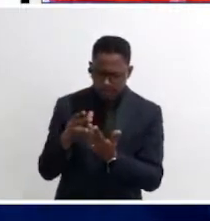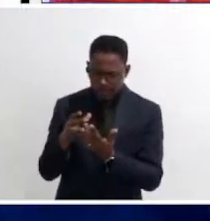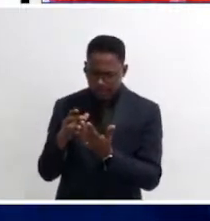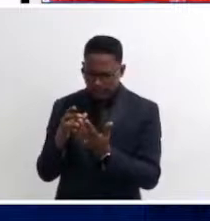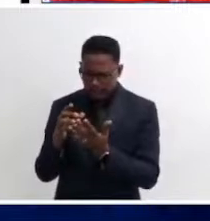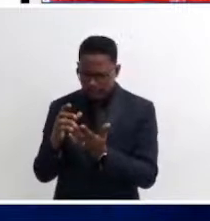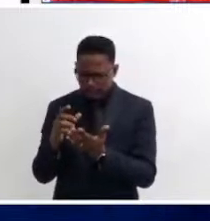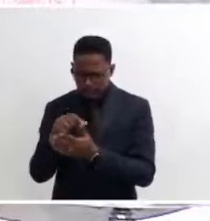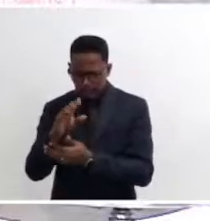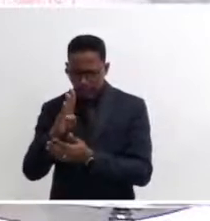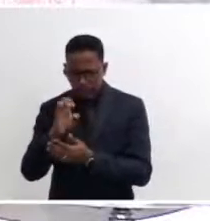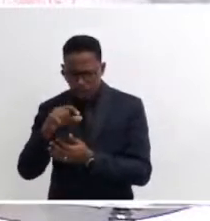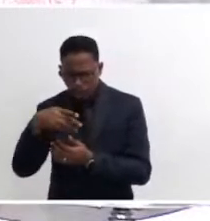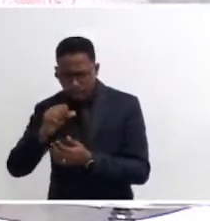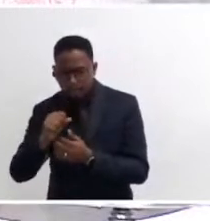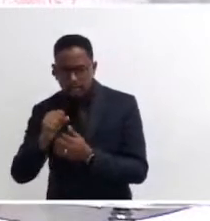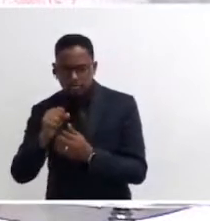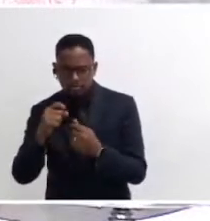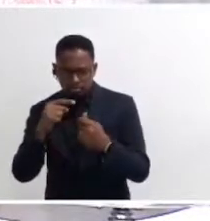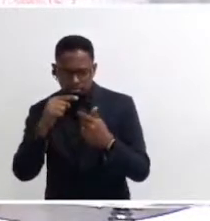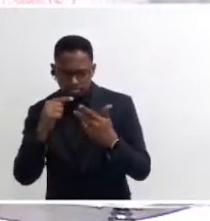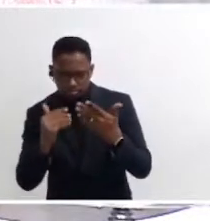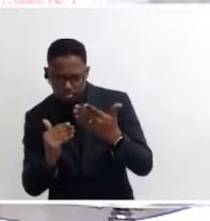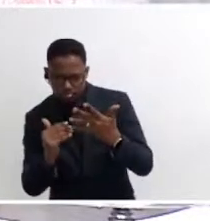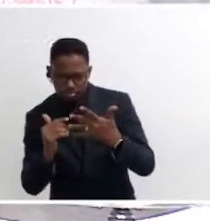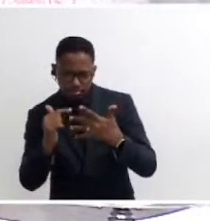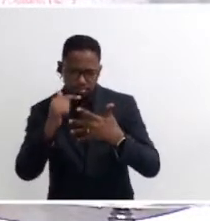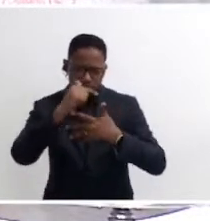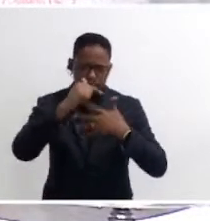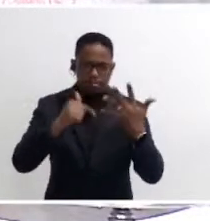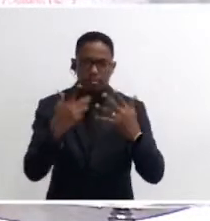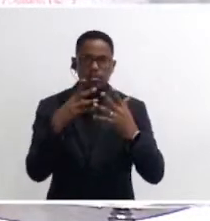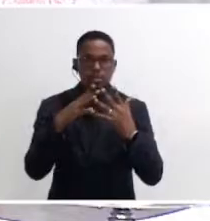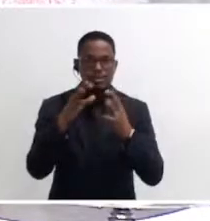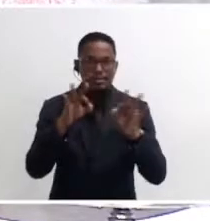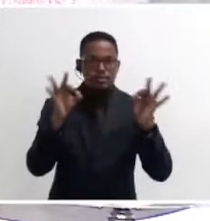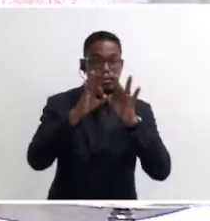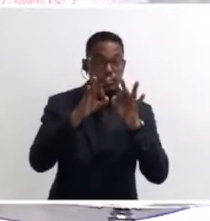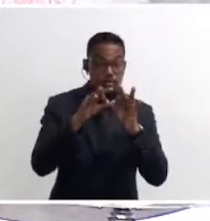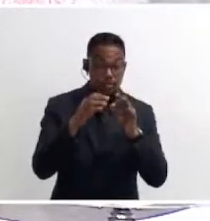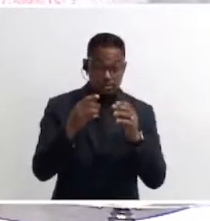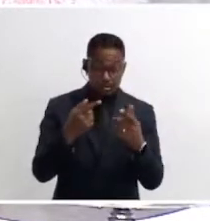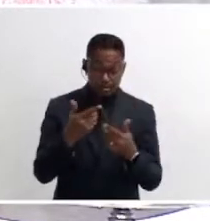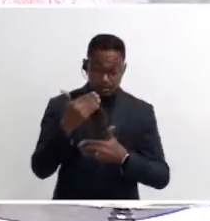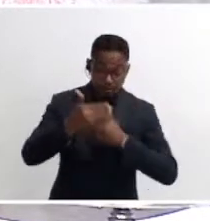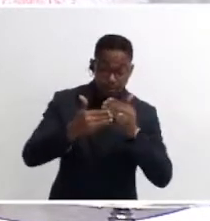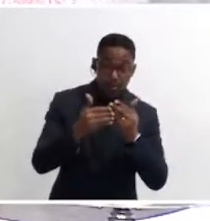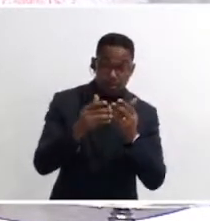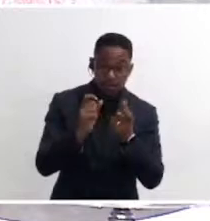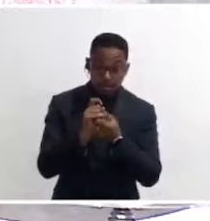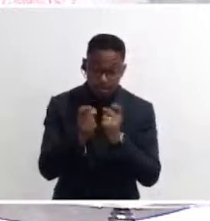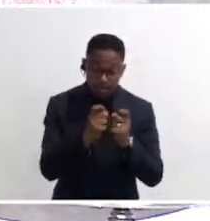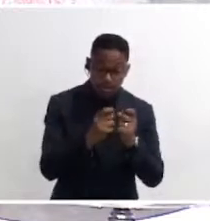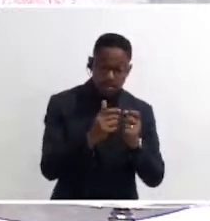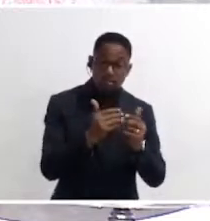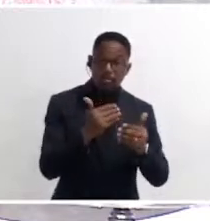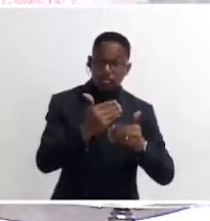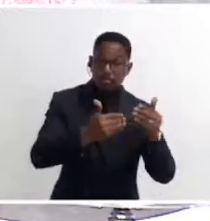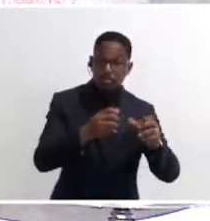in packaging, oftentimes we just kind of rearrange these building blocks to be able to create a different